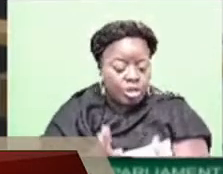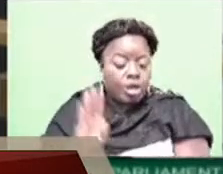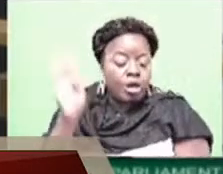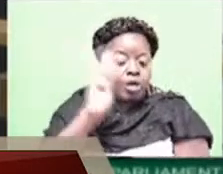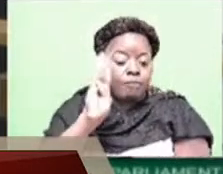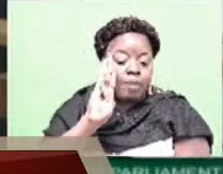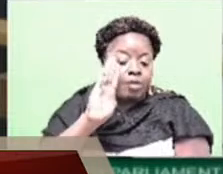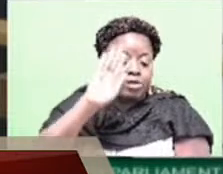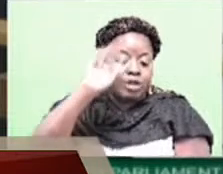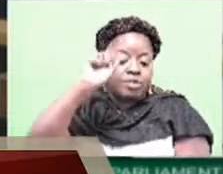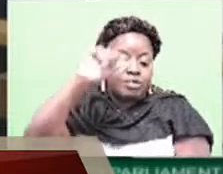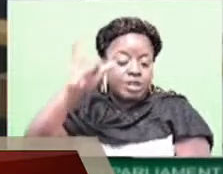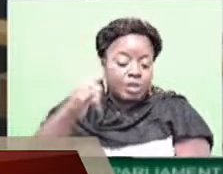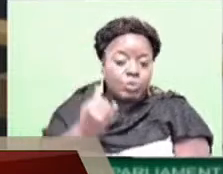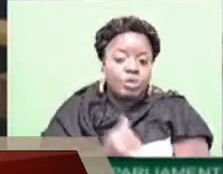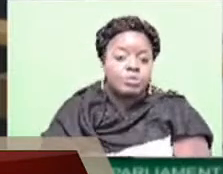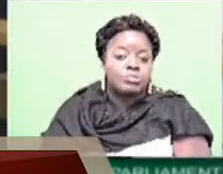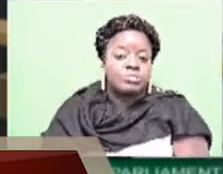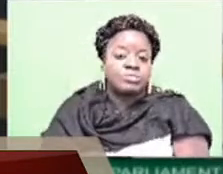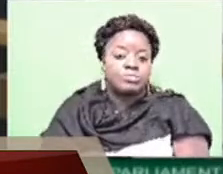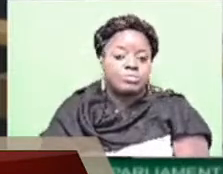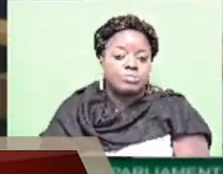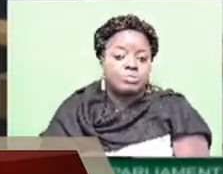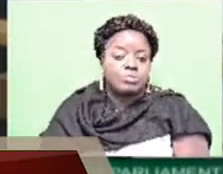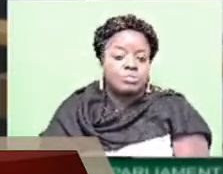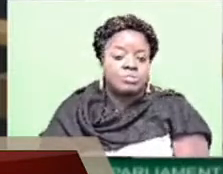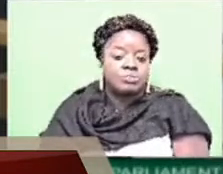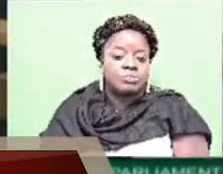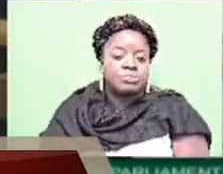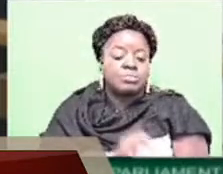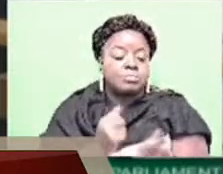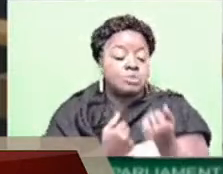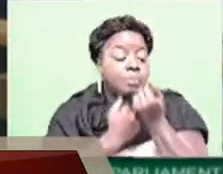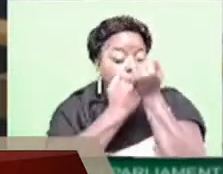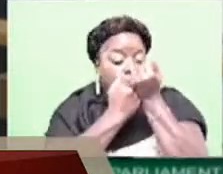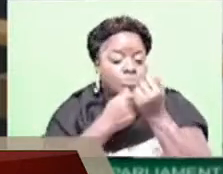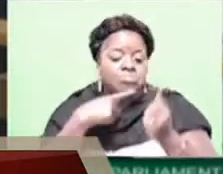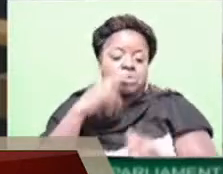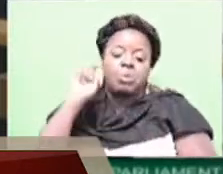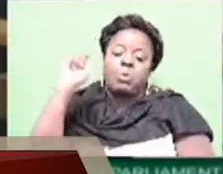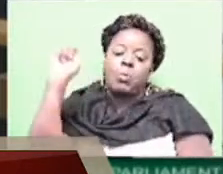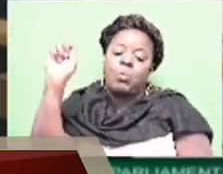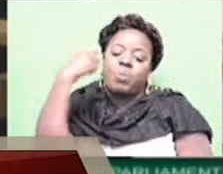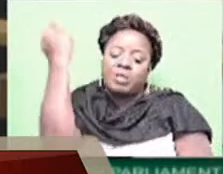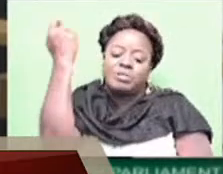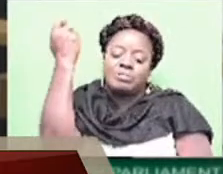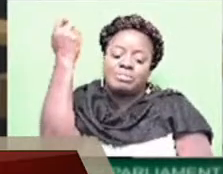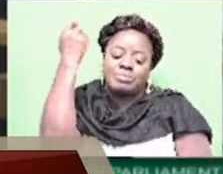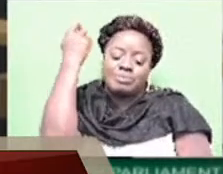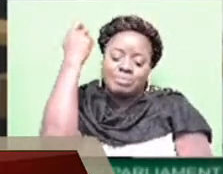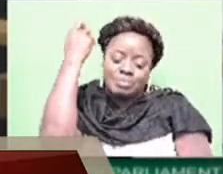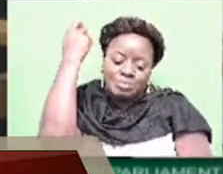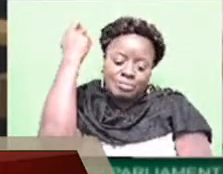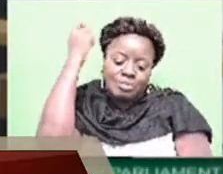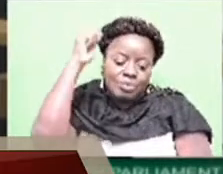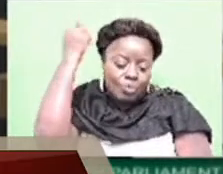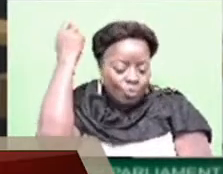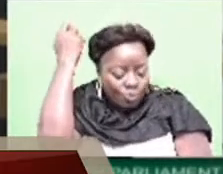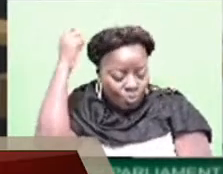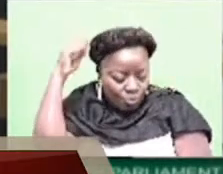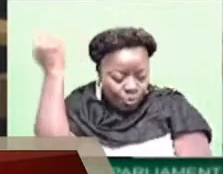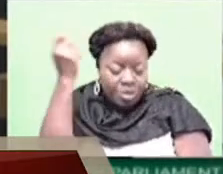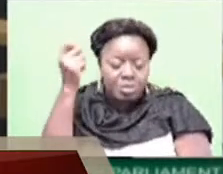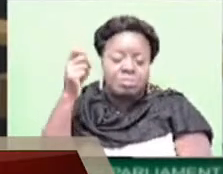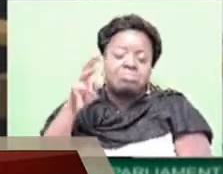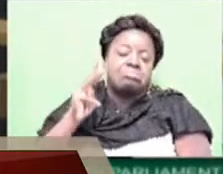their confidence and support in me in allowing me to win this particular seat in this Parliament.